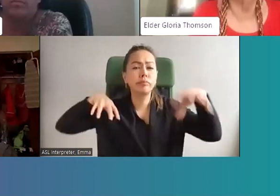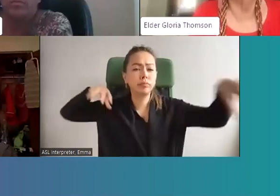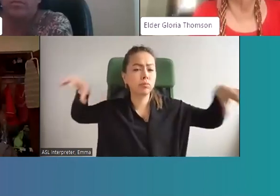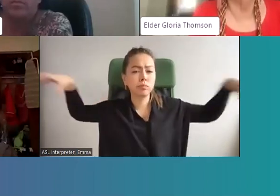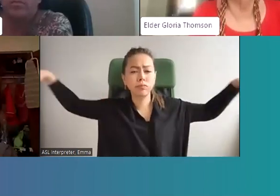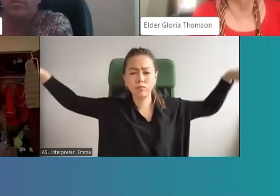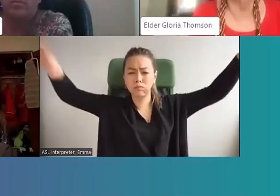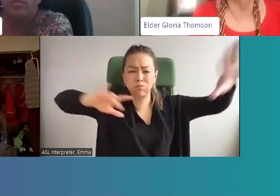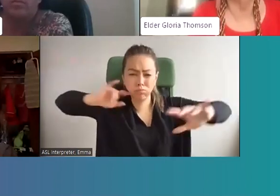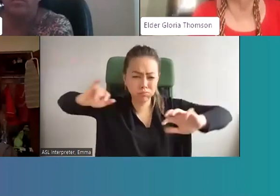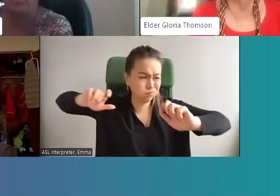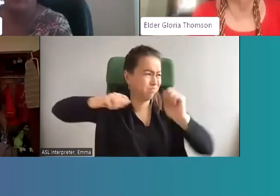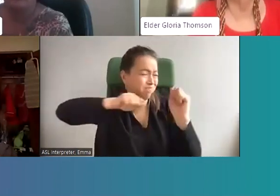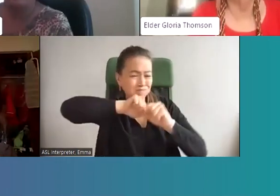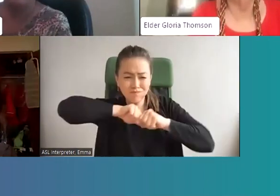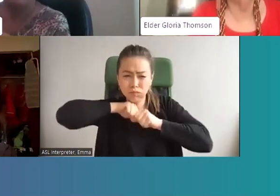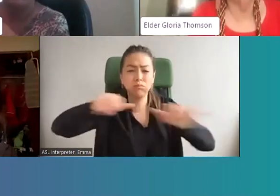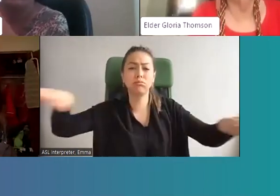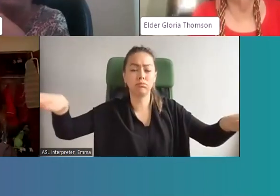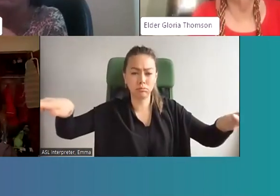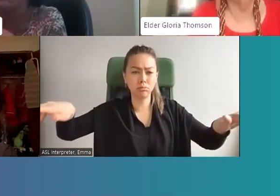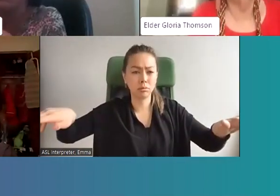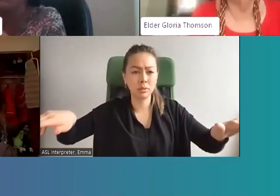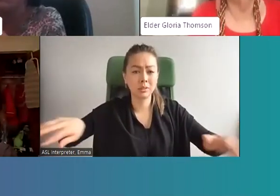and they had freedom